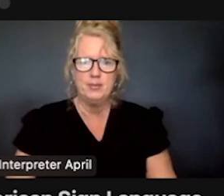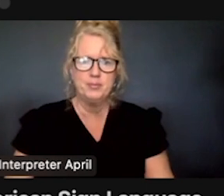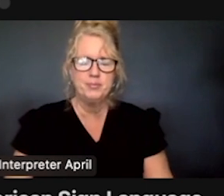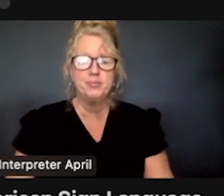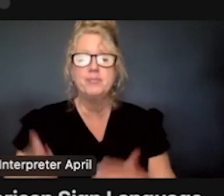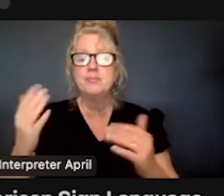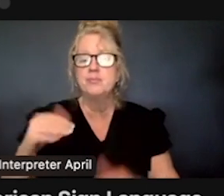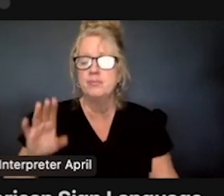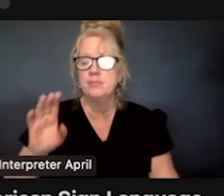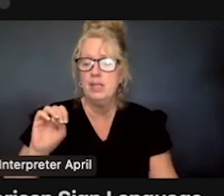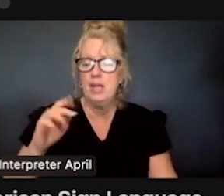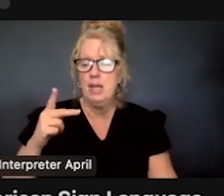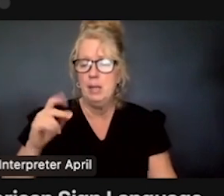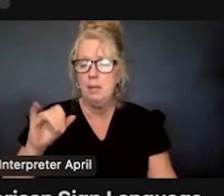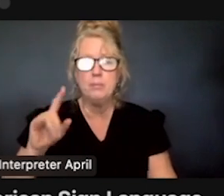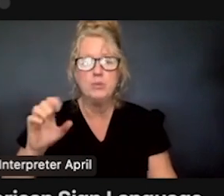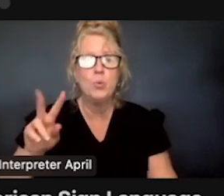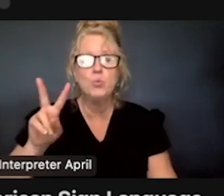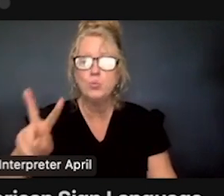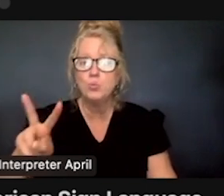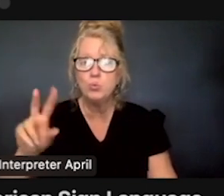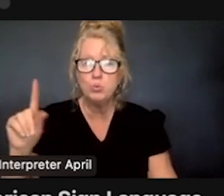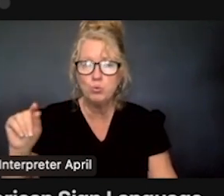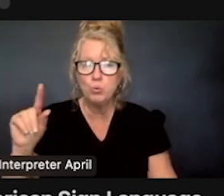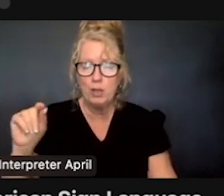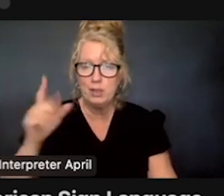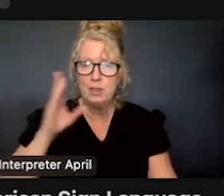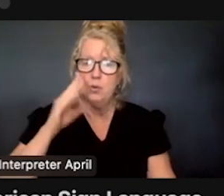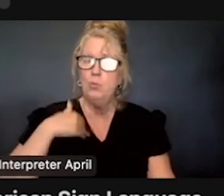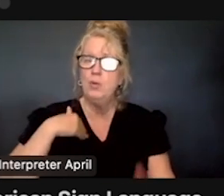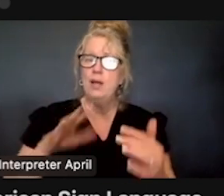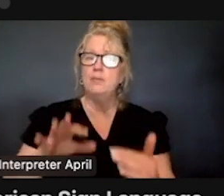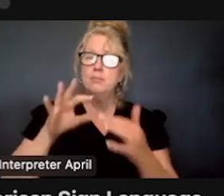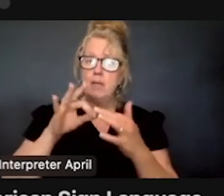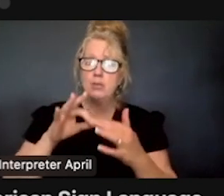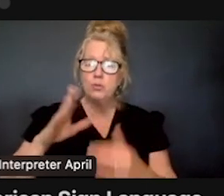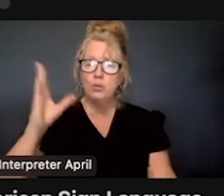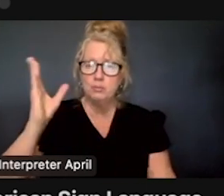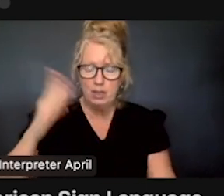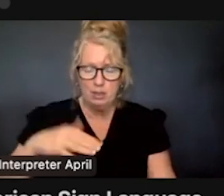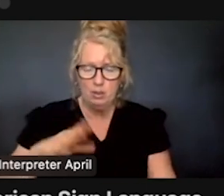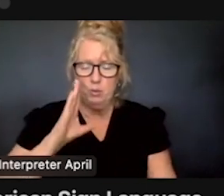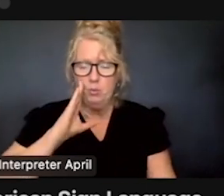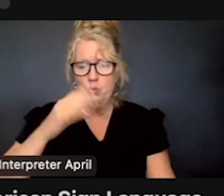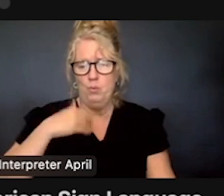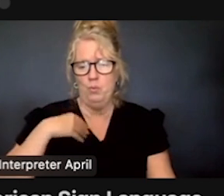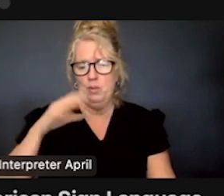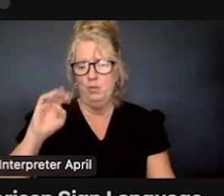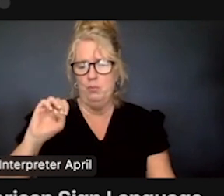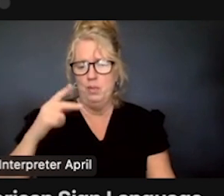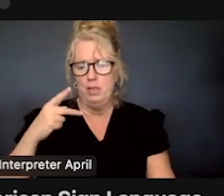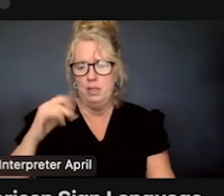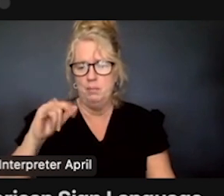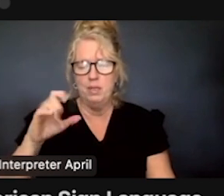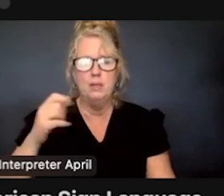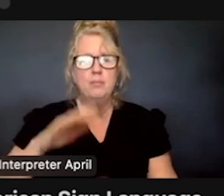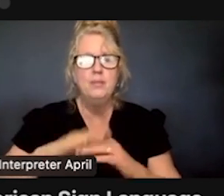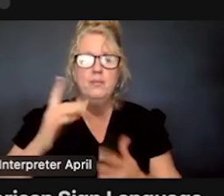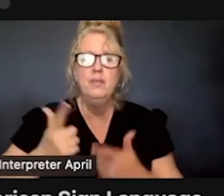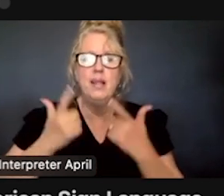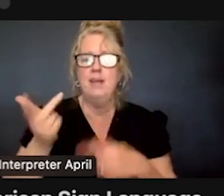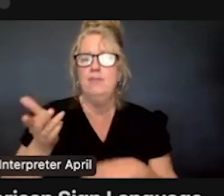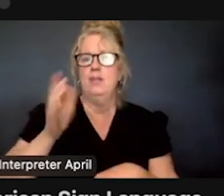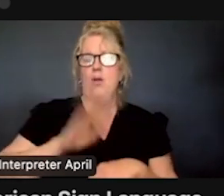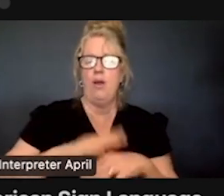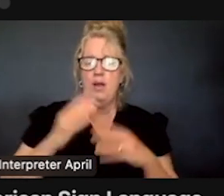Episode 220. We have special guests. That'll be episode 220. The live and on